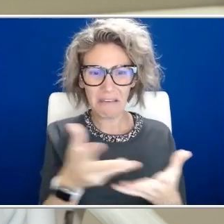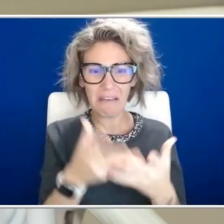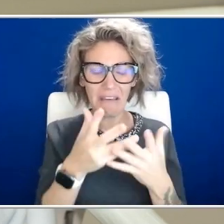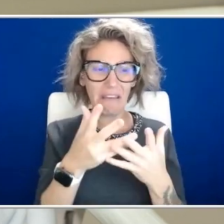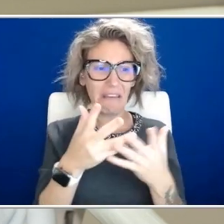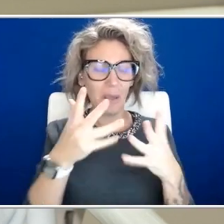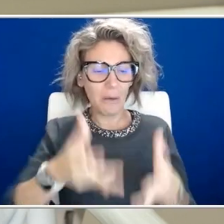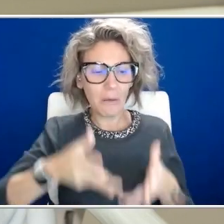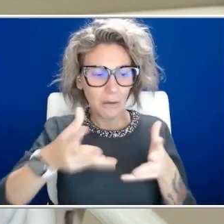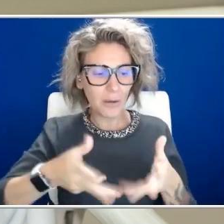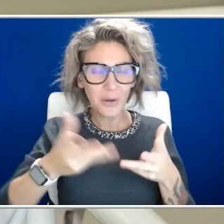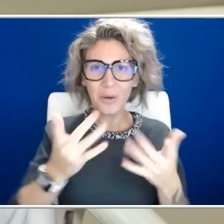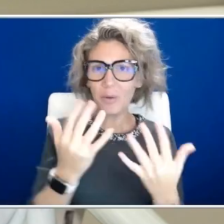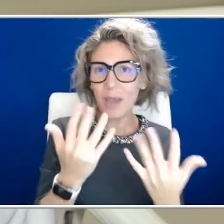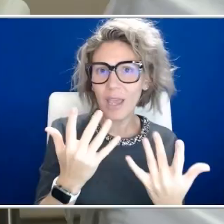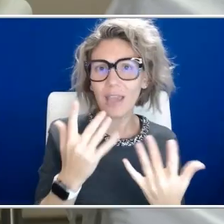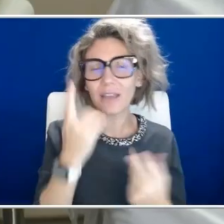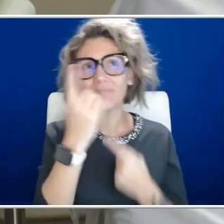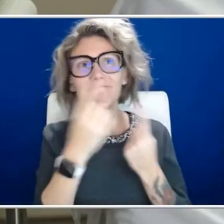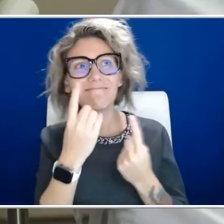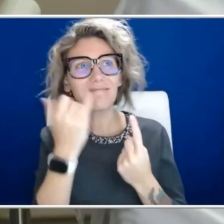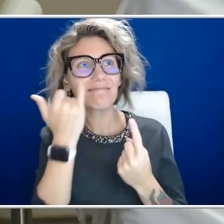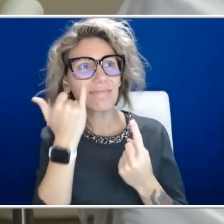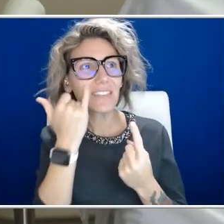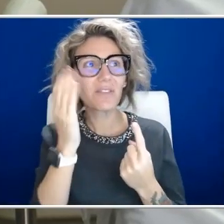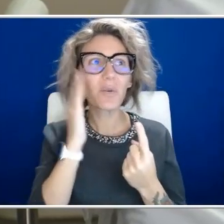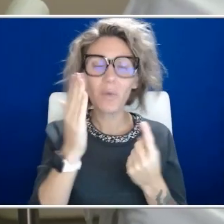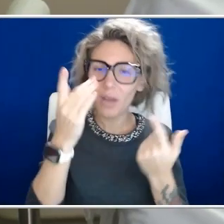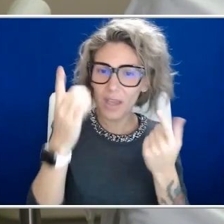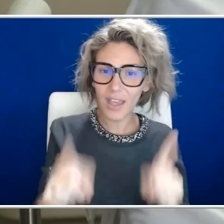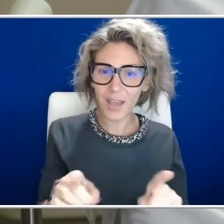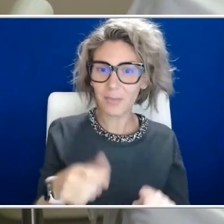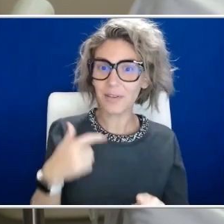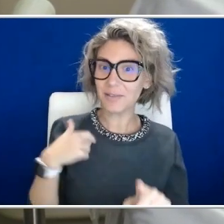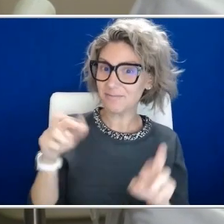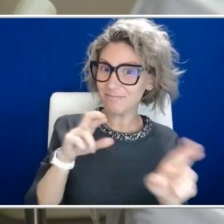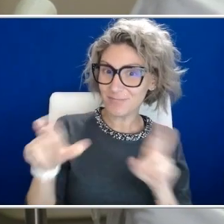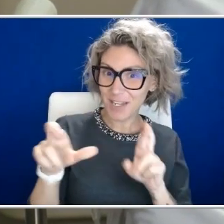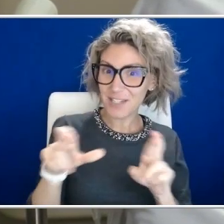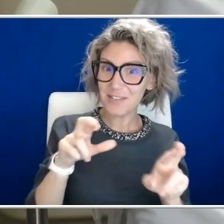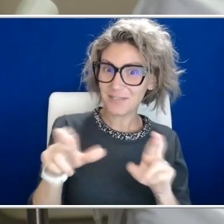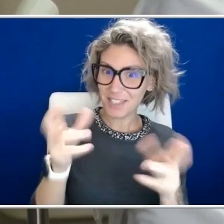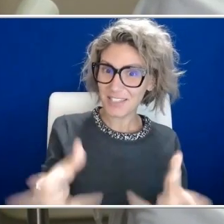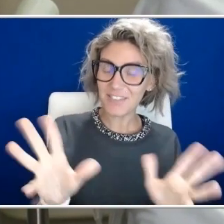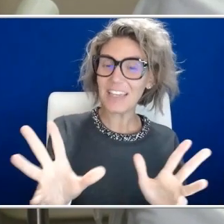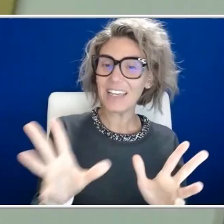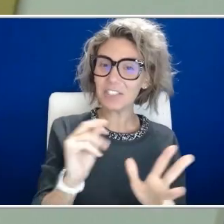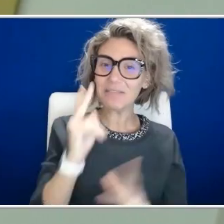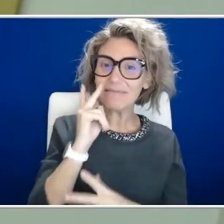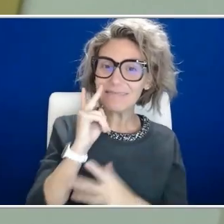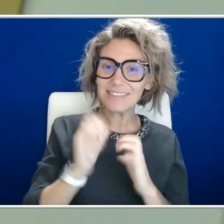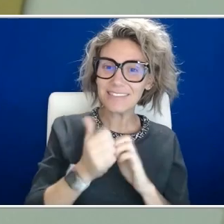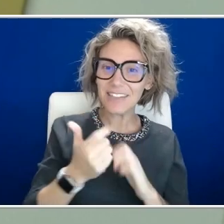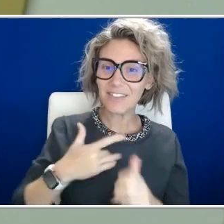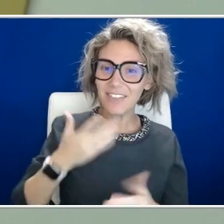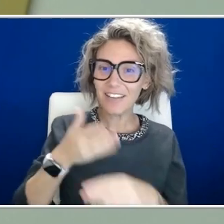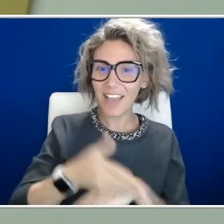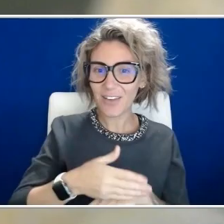wondering when and if it's going to happen. Ready to get it over with and see how I feel afterwards.